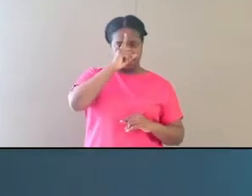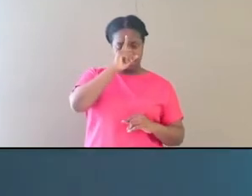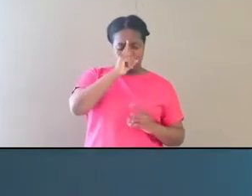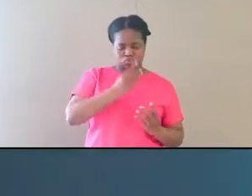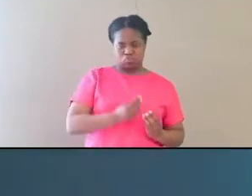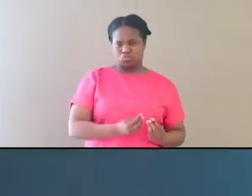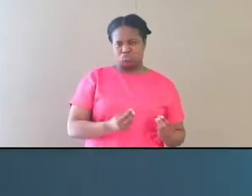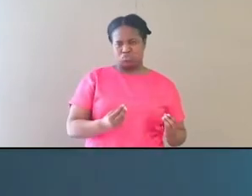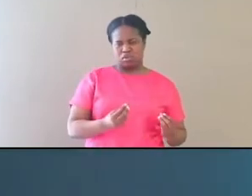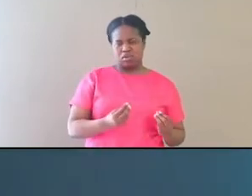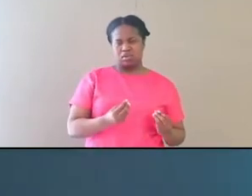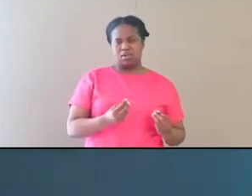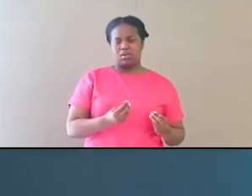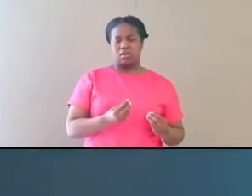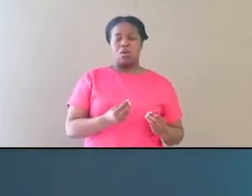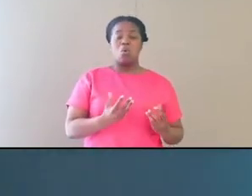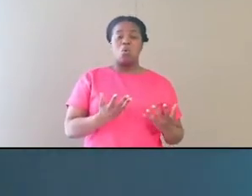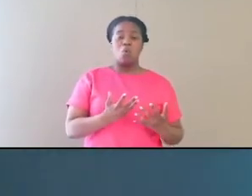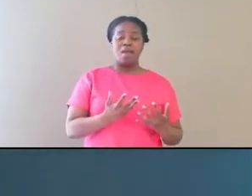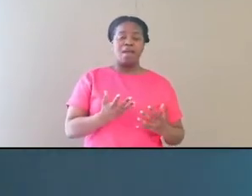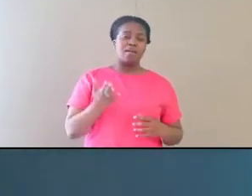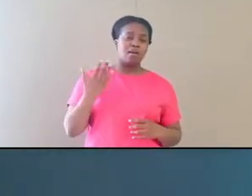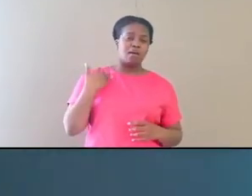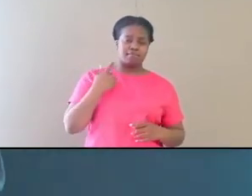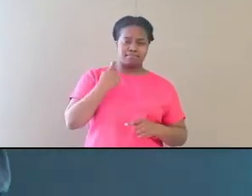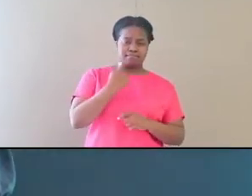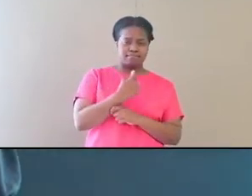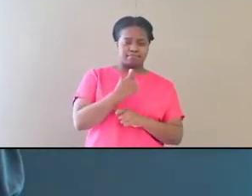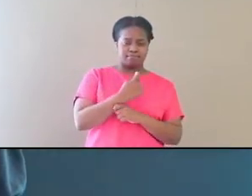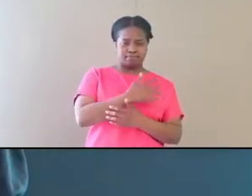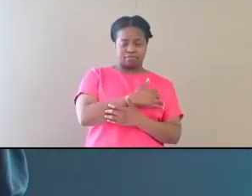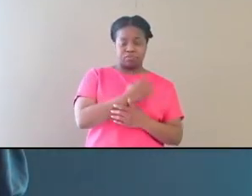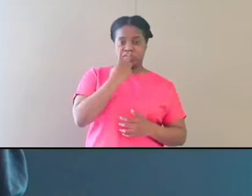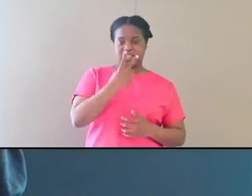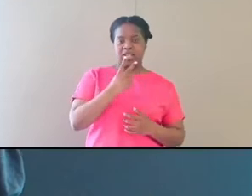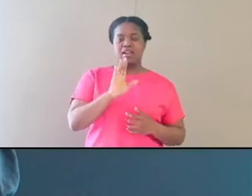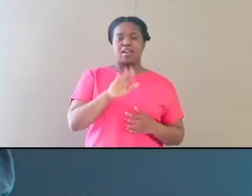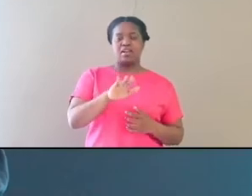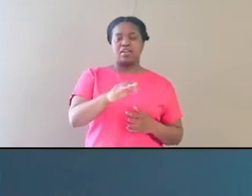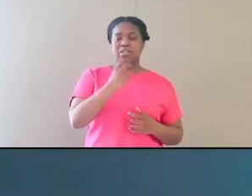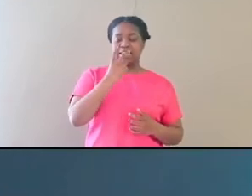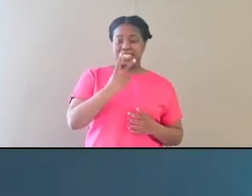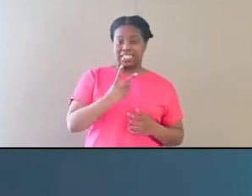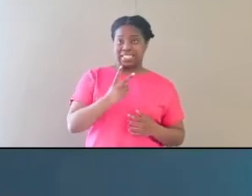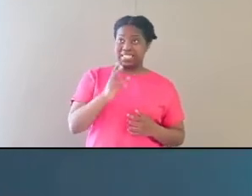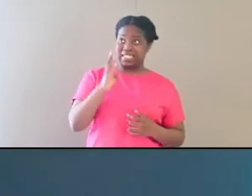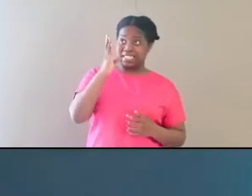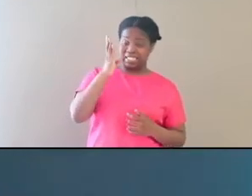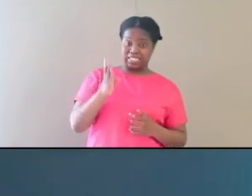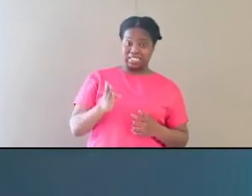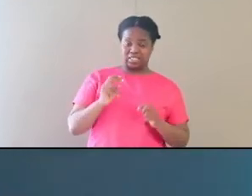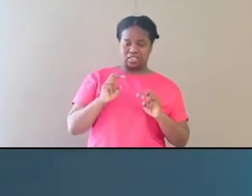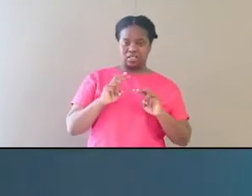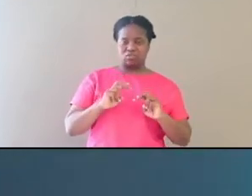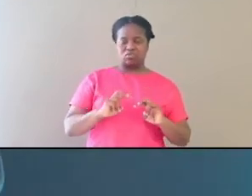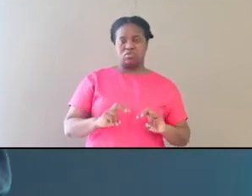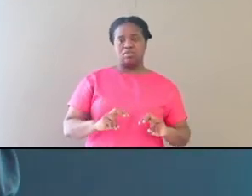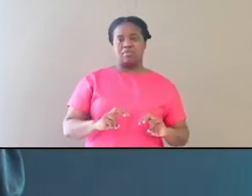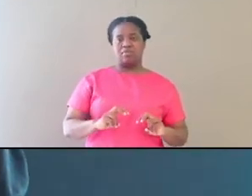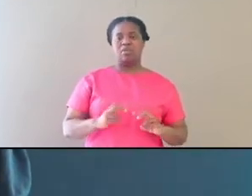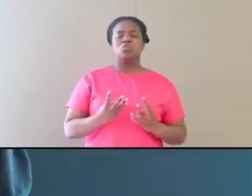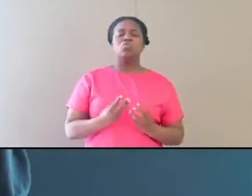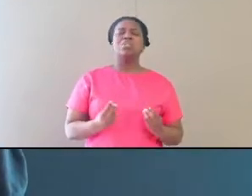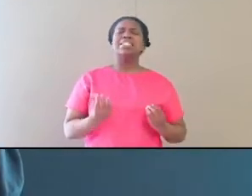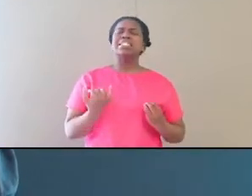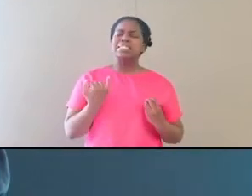children, especially those in the former homelands. And you will see later in the research how that is the group of children who are